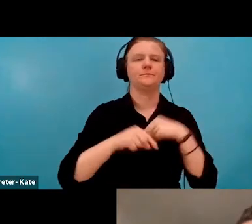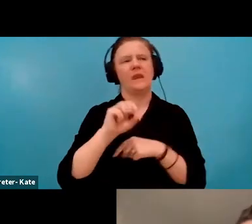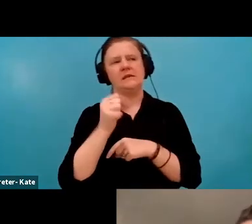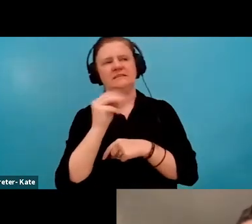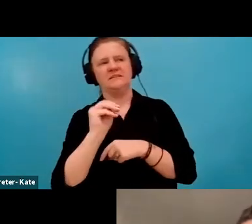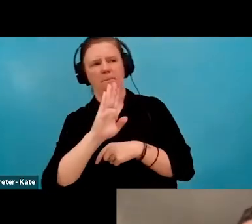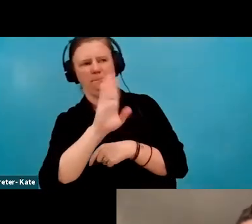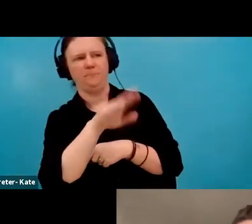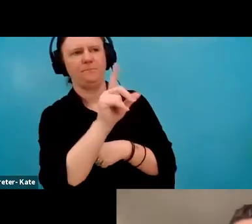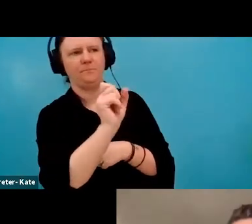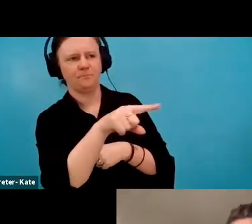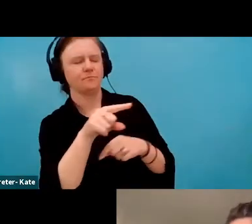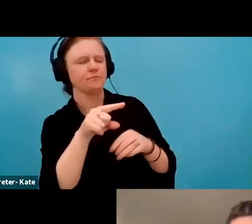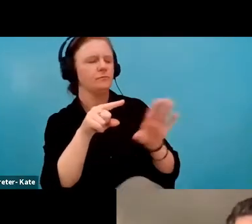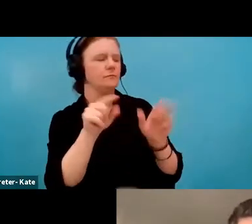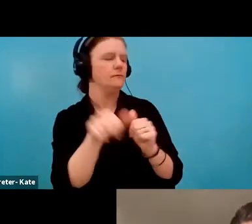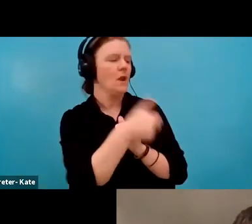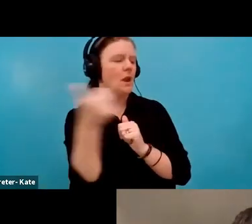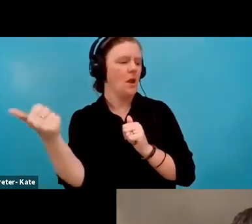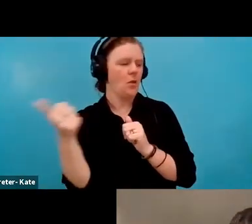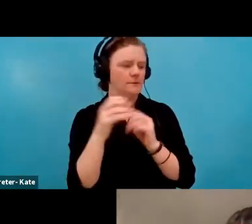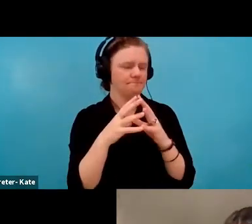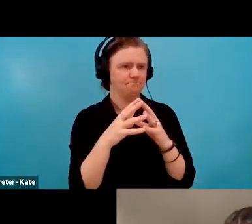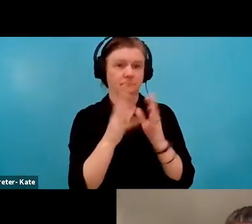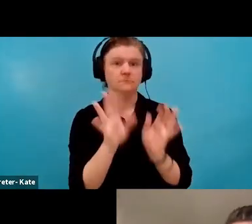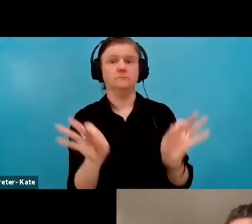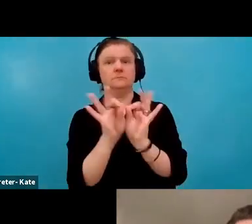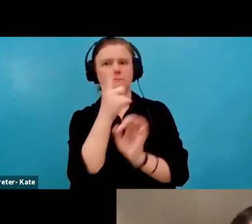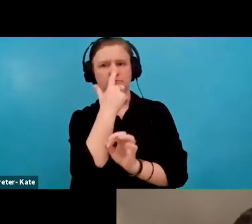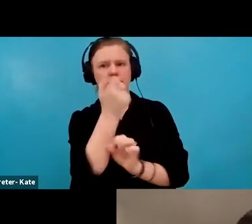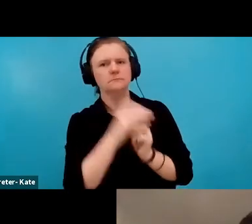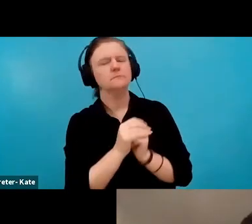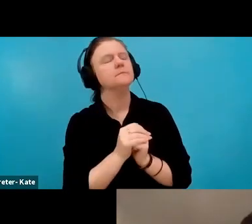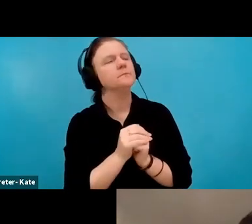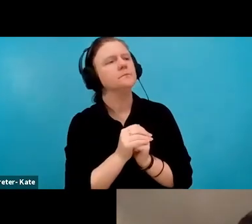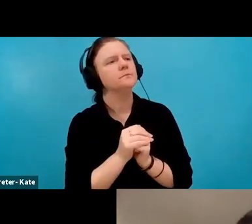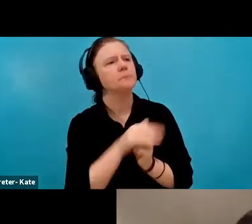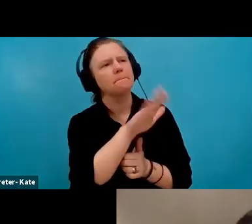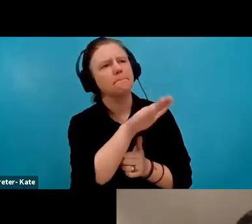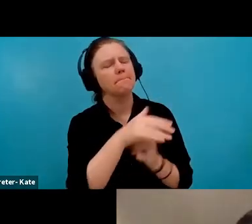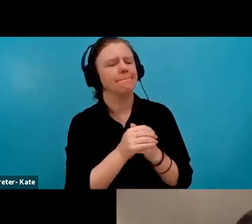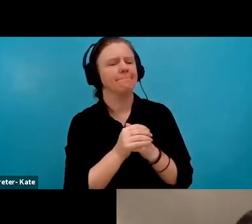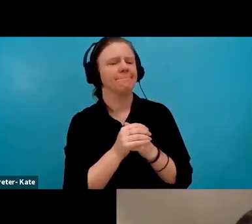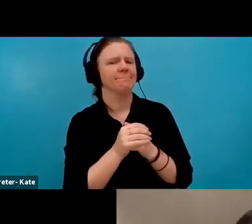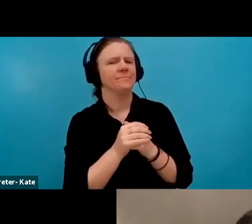point into another place in this conversation that I think is really interesting. Tell me about,